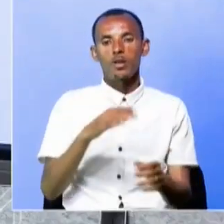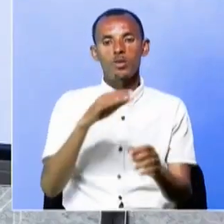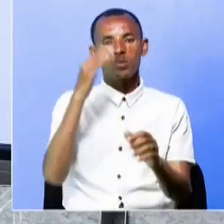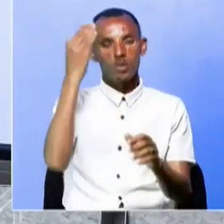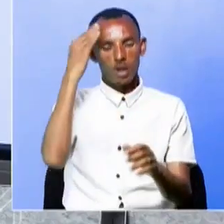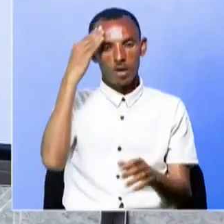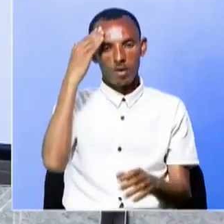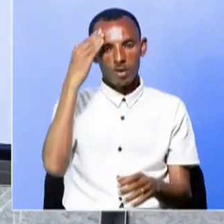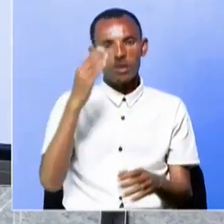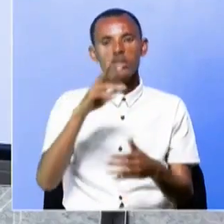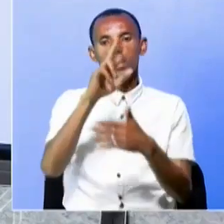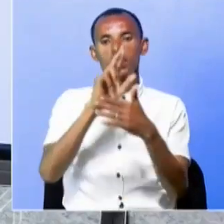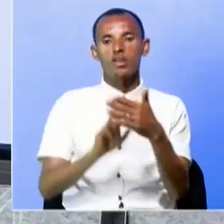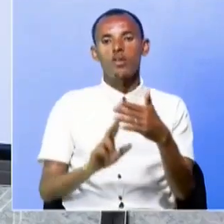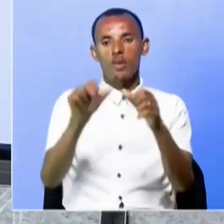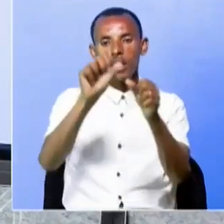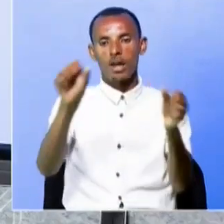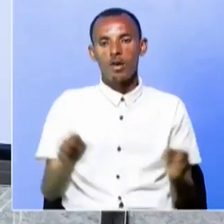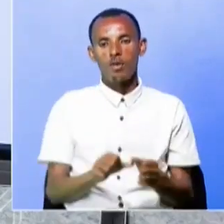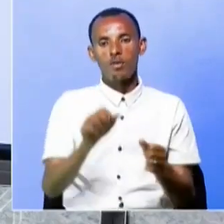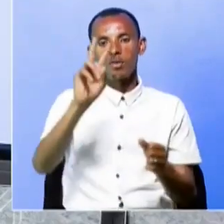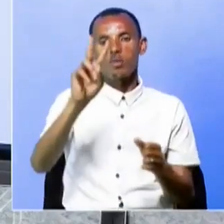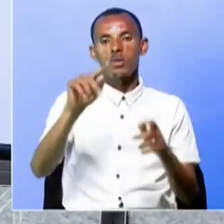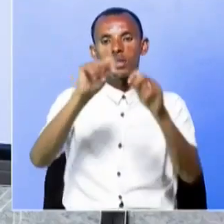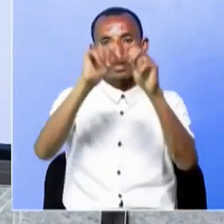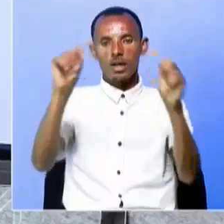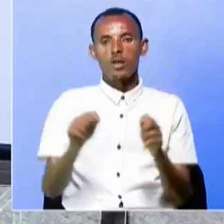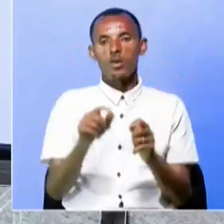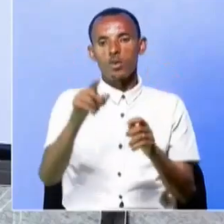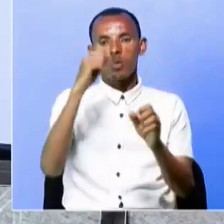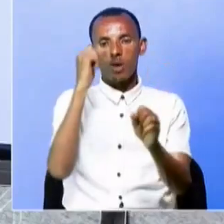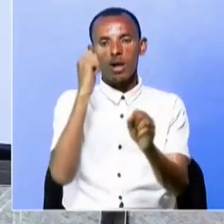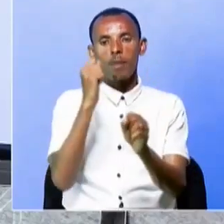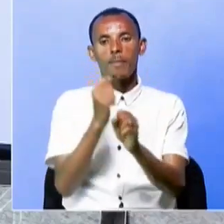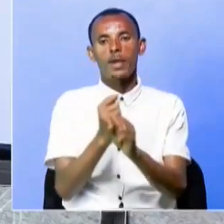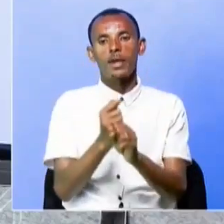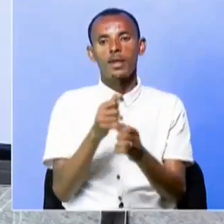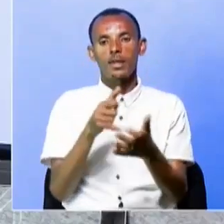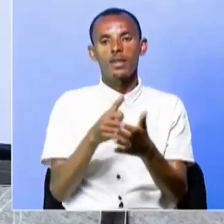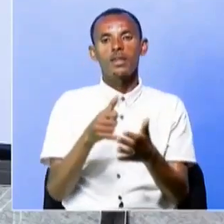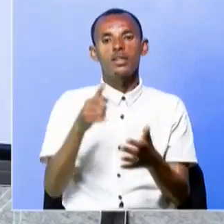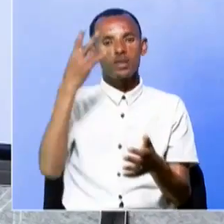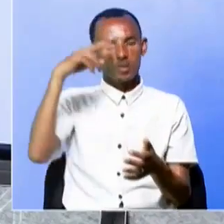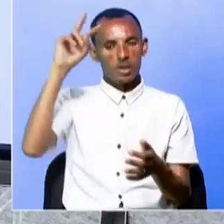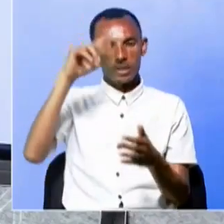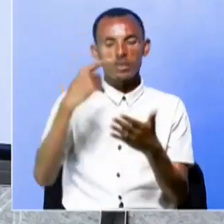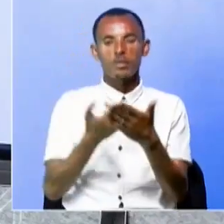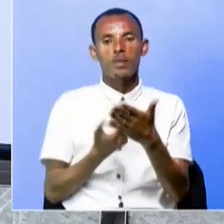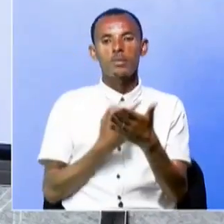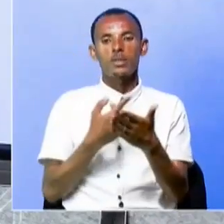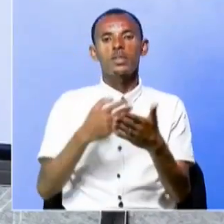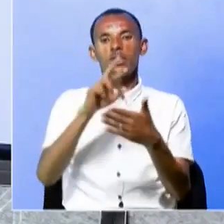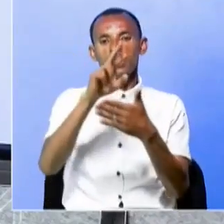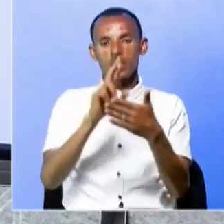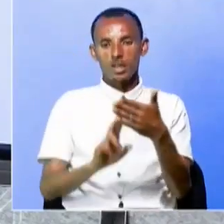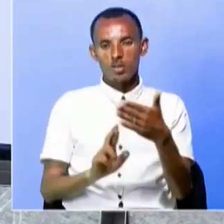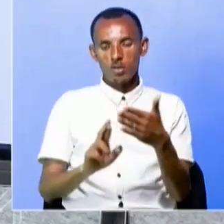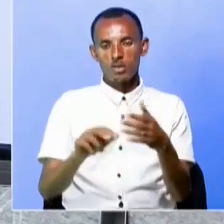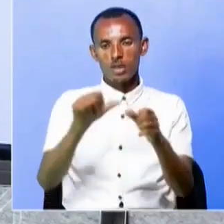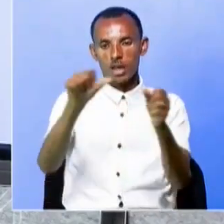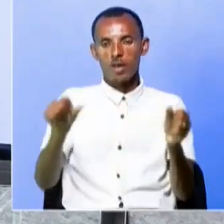determine the ratio of the area of the two triangles. You can make it square, okay? Sometimes the ratio of the area of